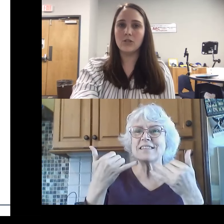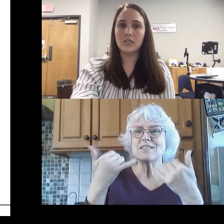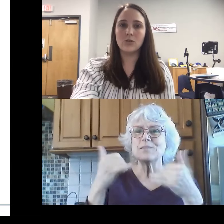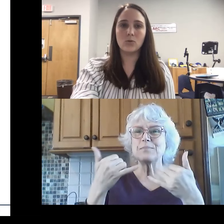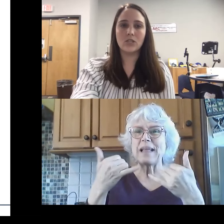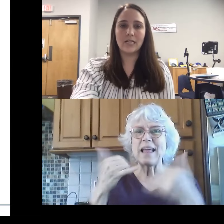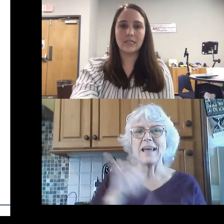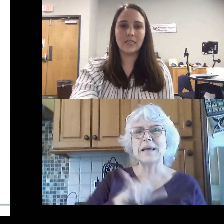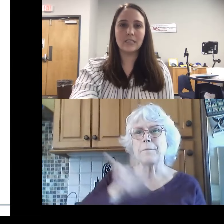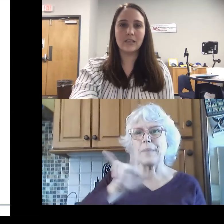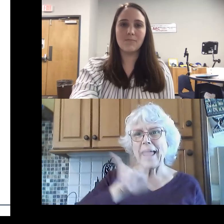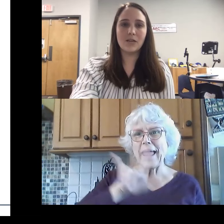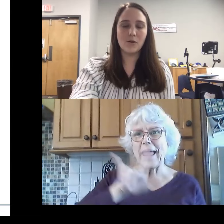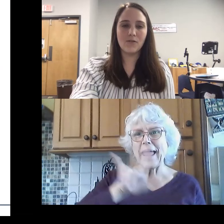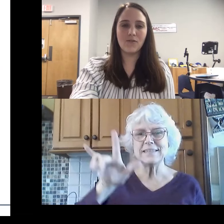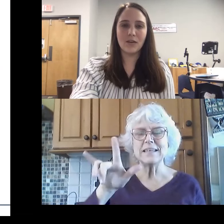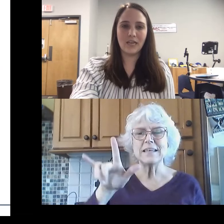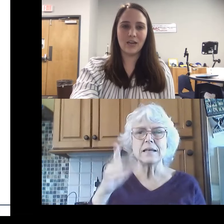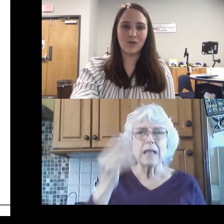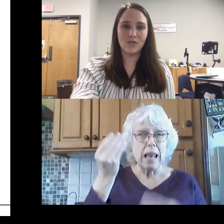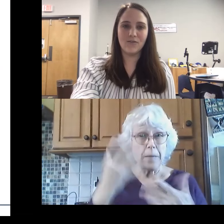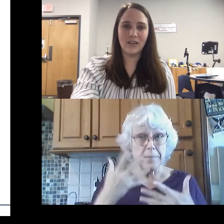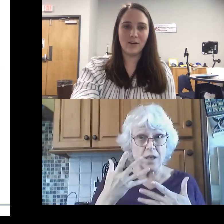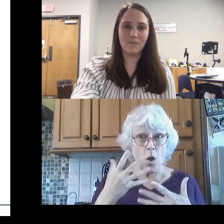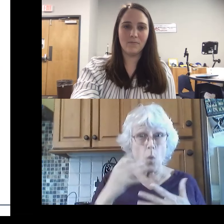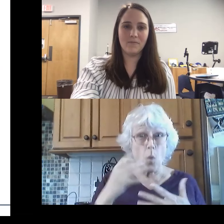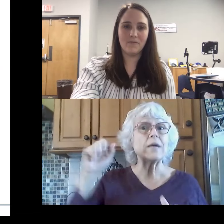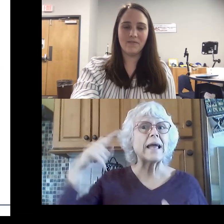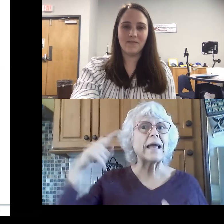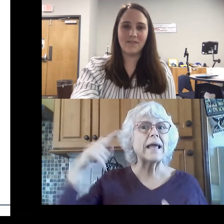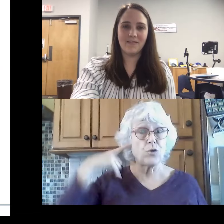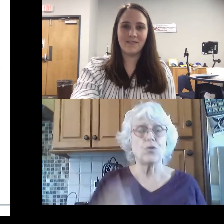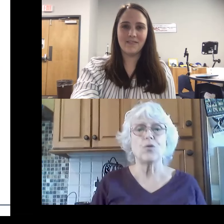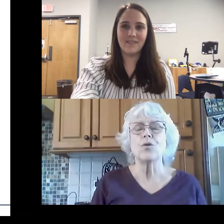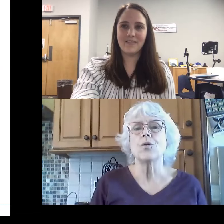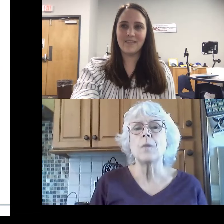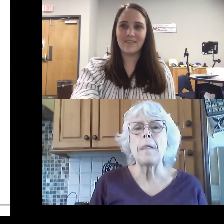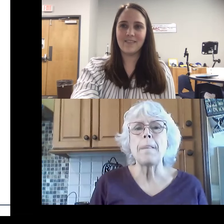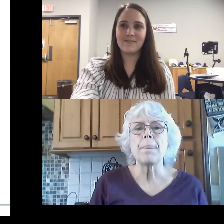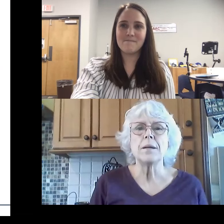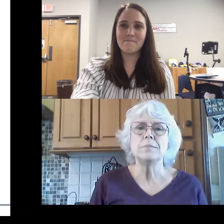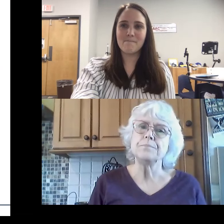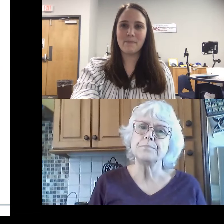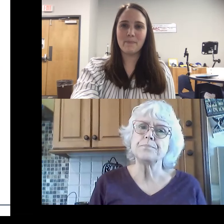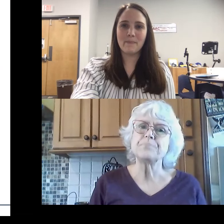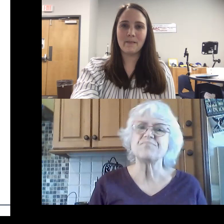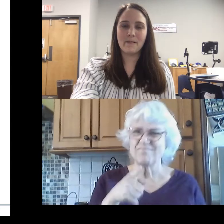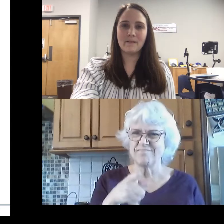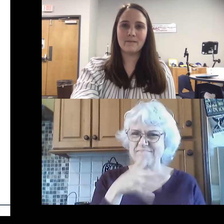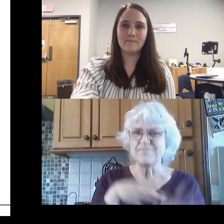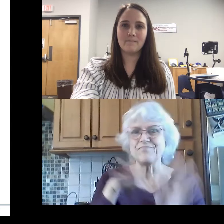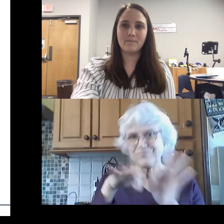which is a switch access. Let me know if you can hear the video. So this is a plate switch.